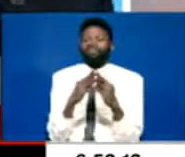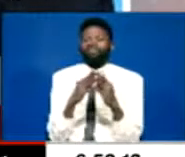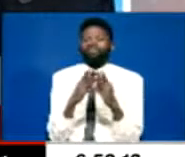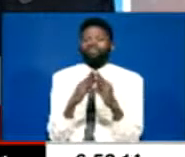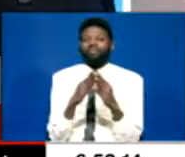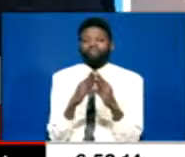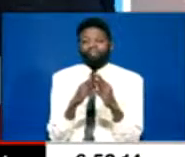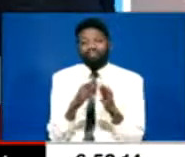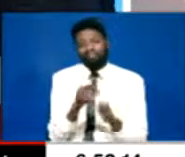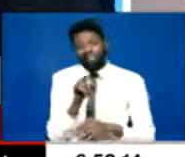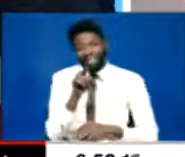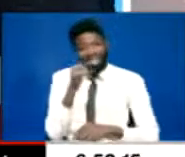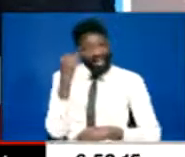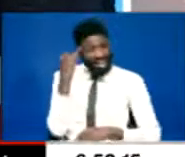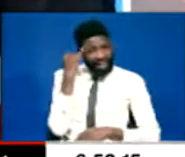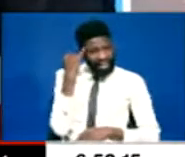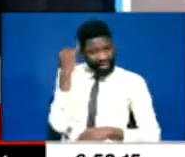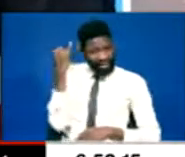This idea of